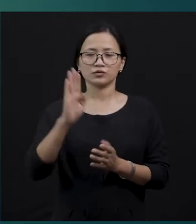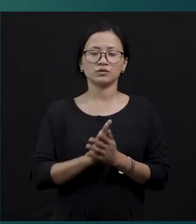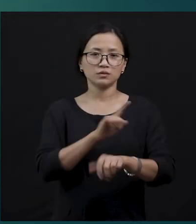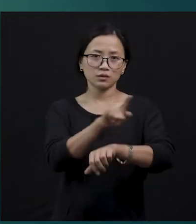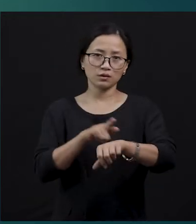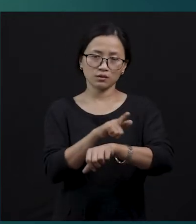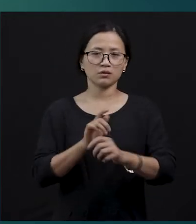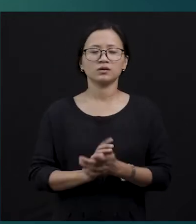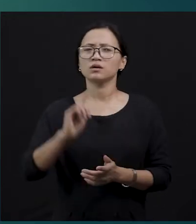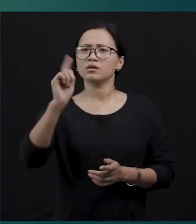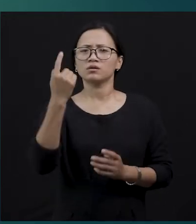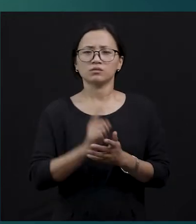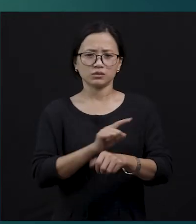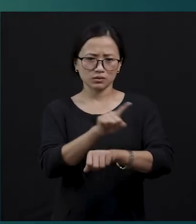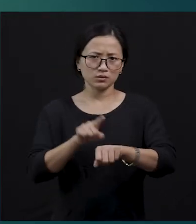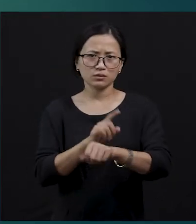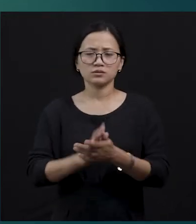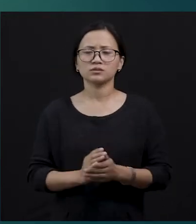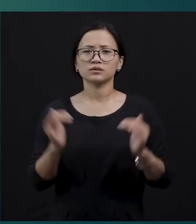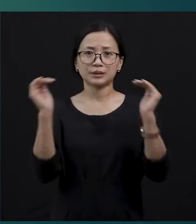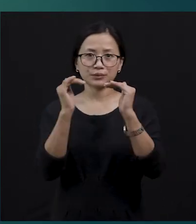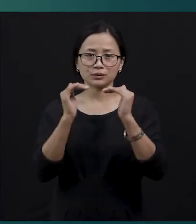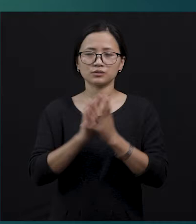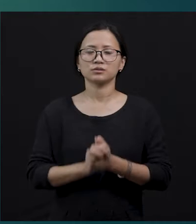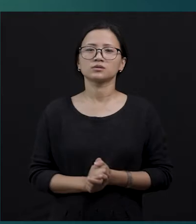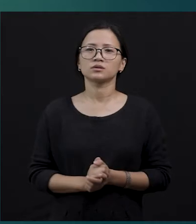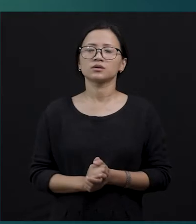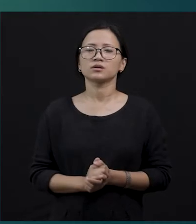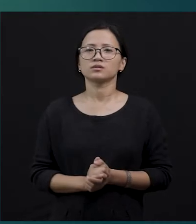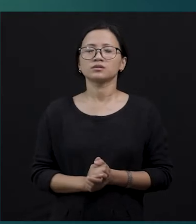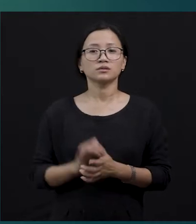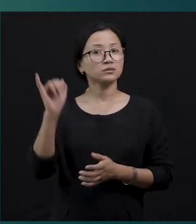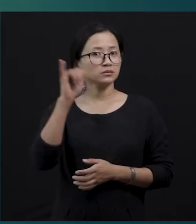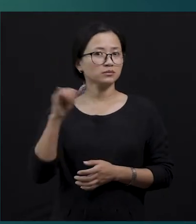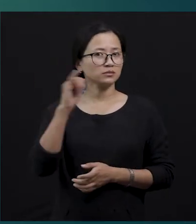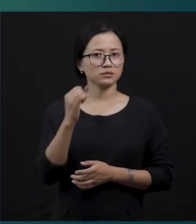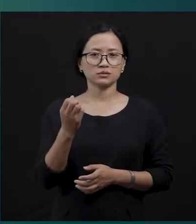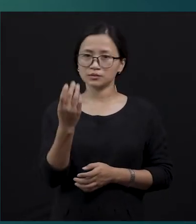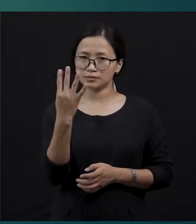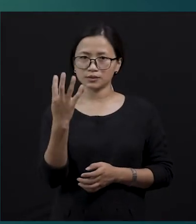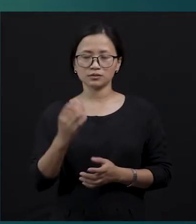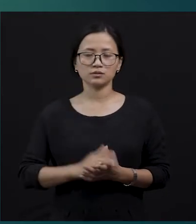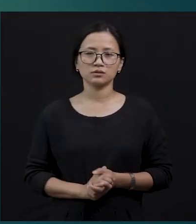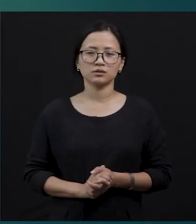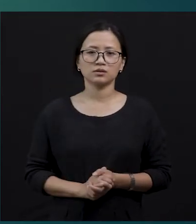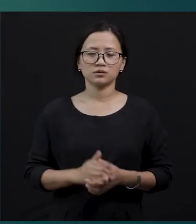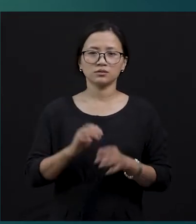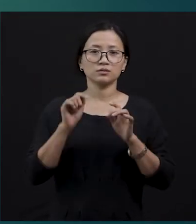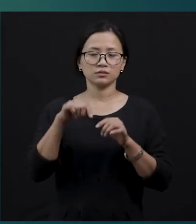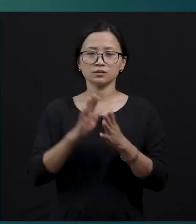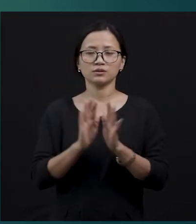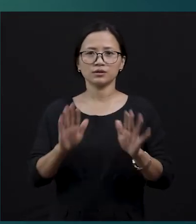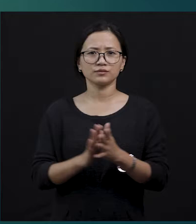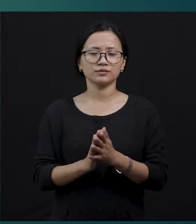right? And 1 hour is equal to how many minutes? It's equal to 60 minutes. So this you have